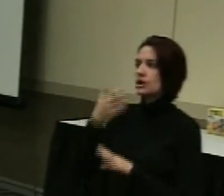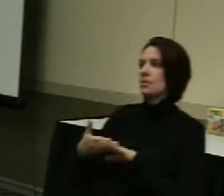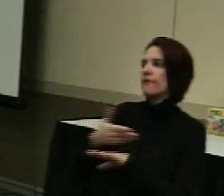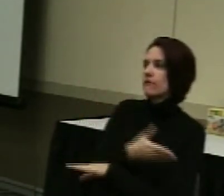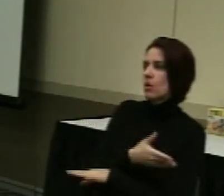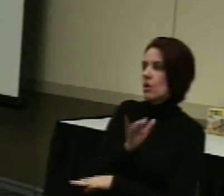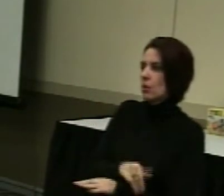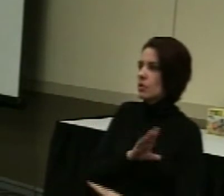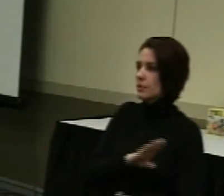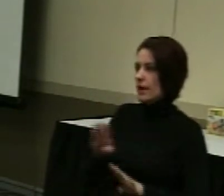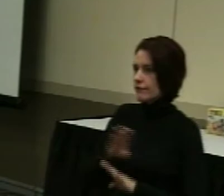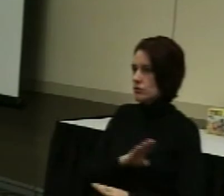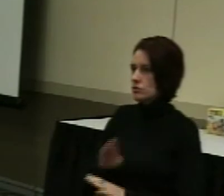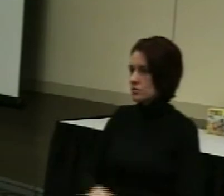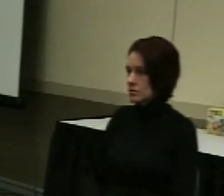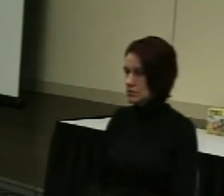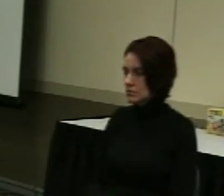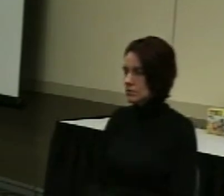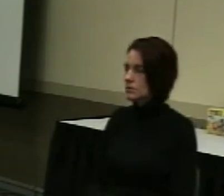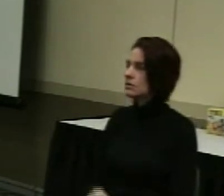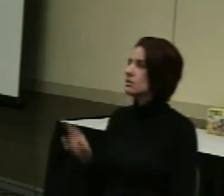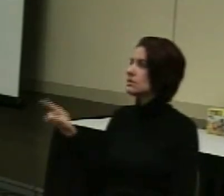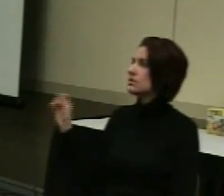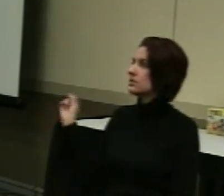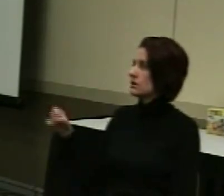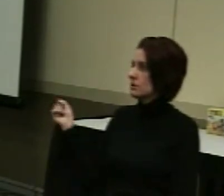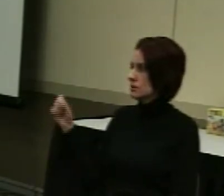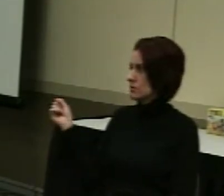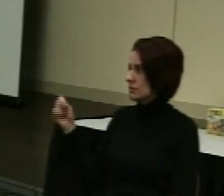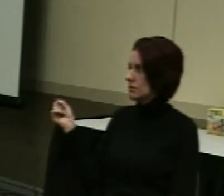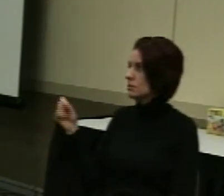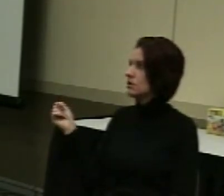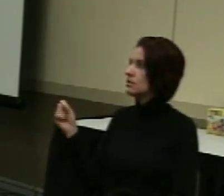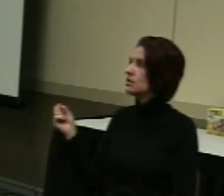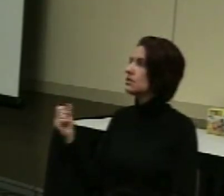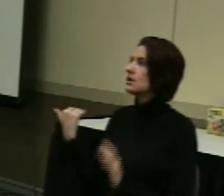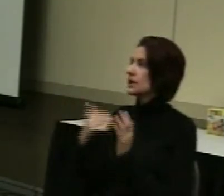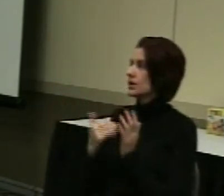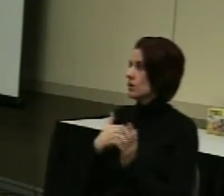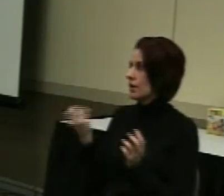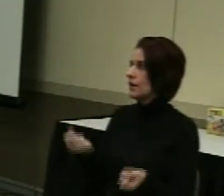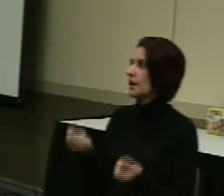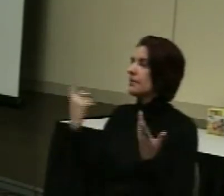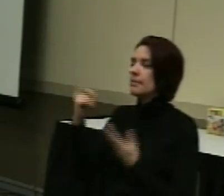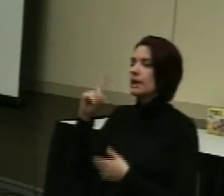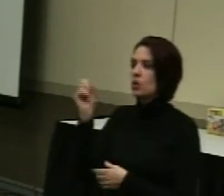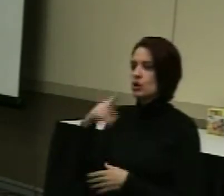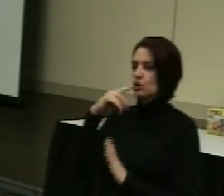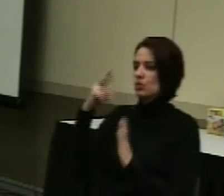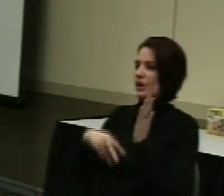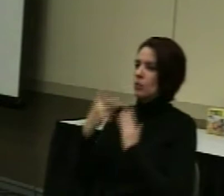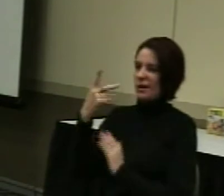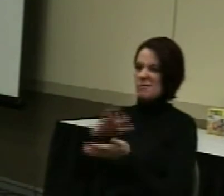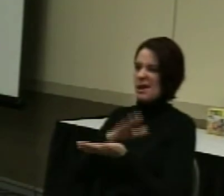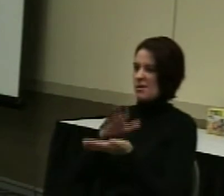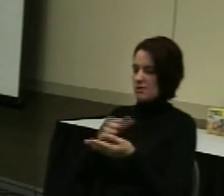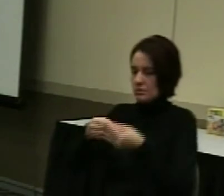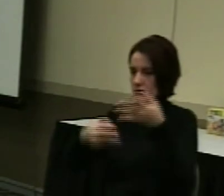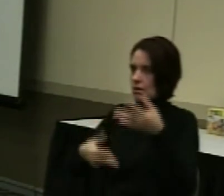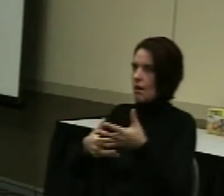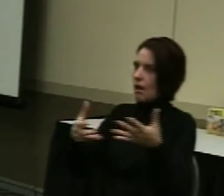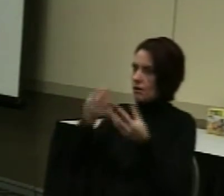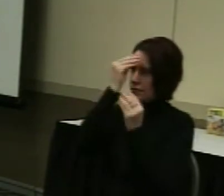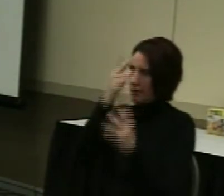behaviors? That's so important. Again, you have many questions. You read just one little sheet with so much information on one little